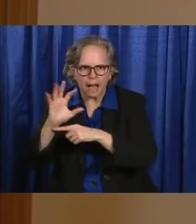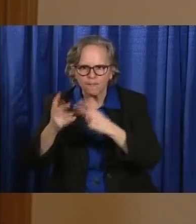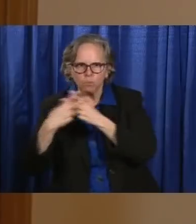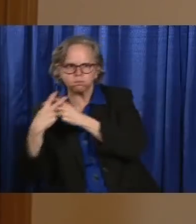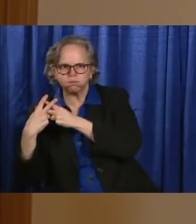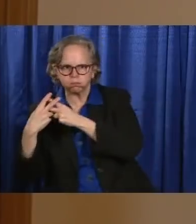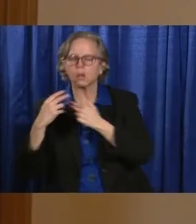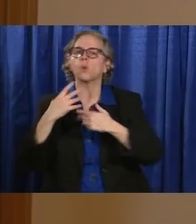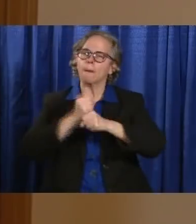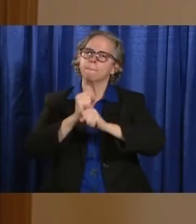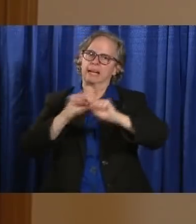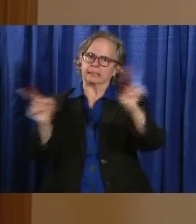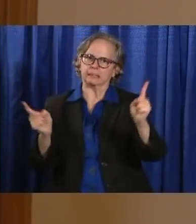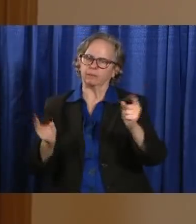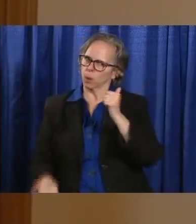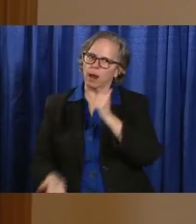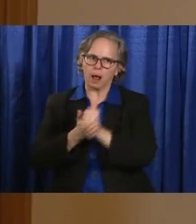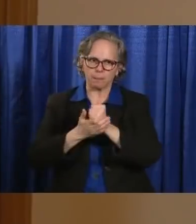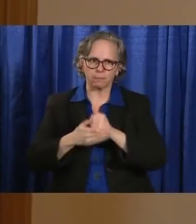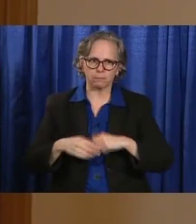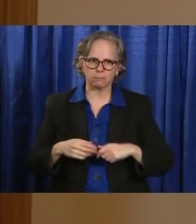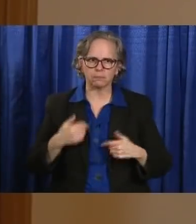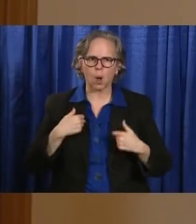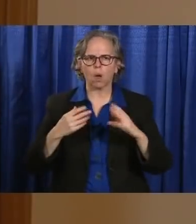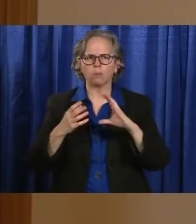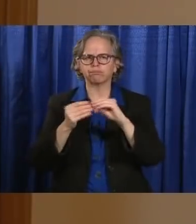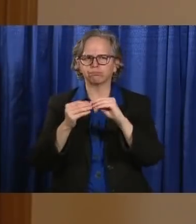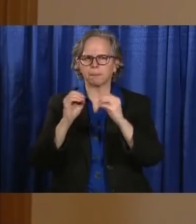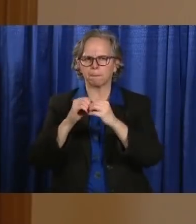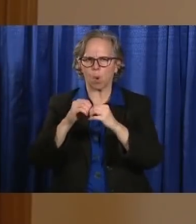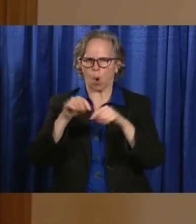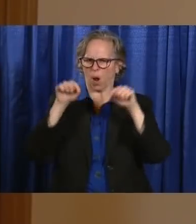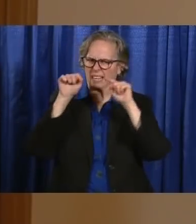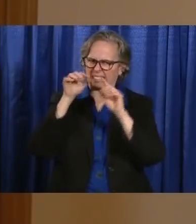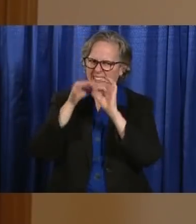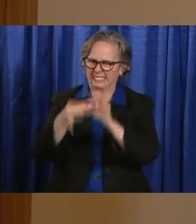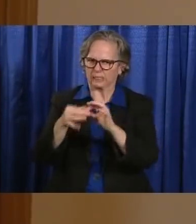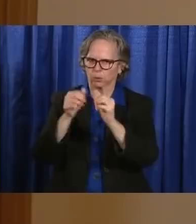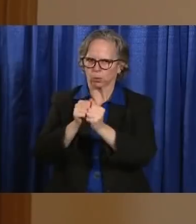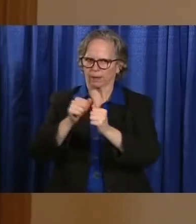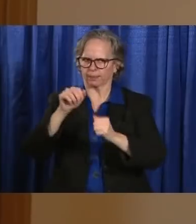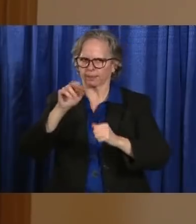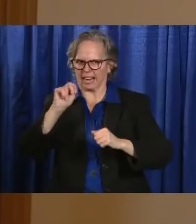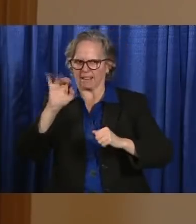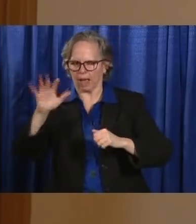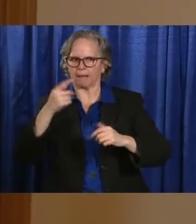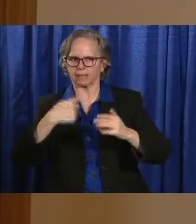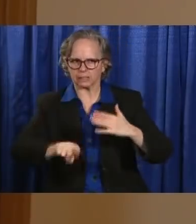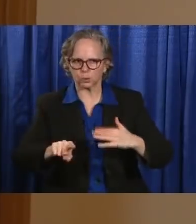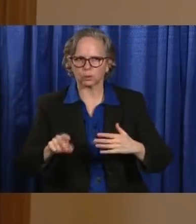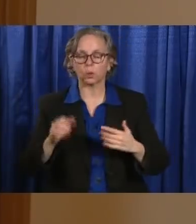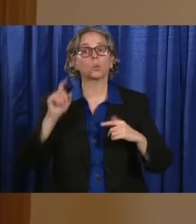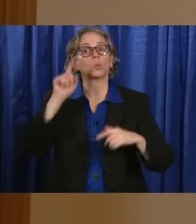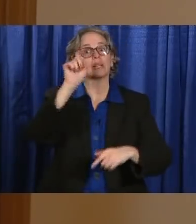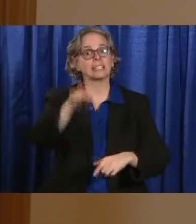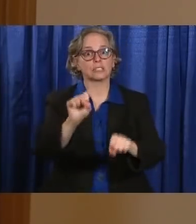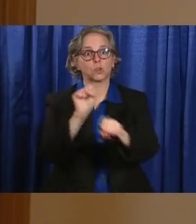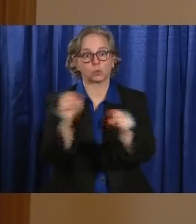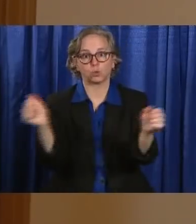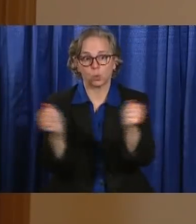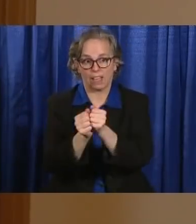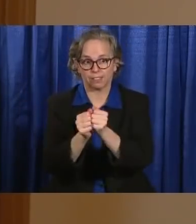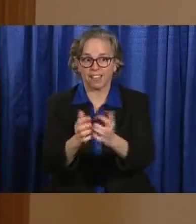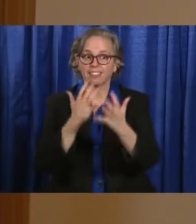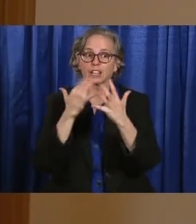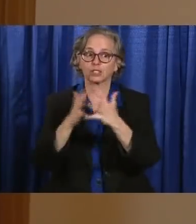going to continue this dialogue next week about how we can collectively work together. Thank you so much, but please don your